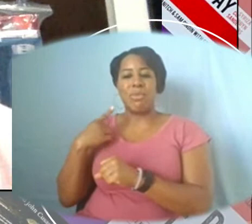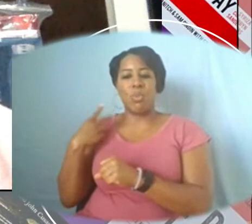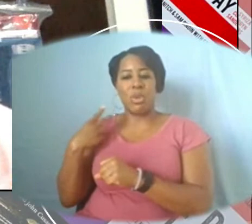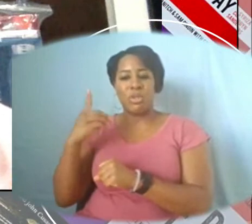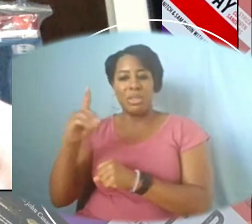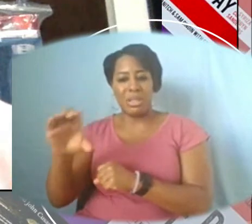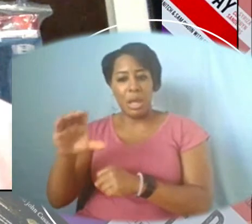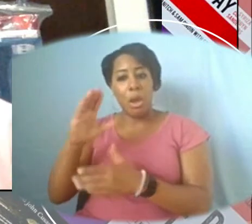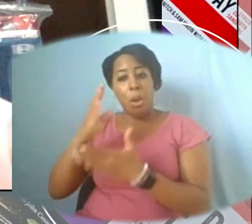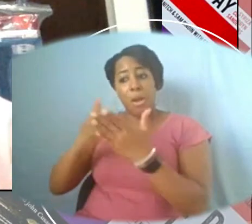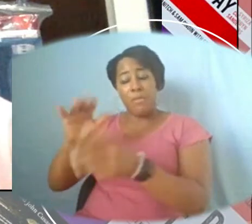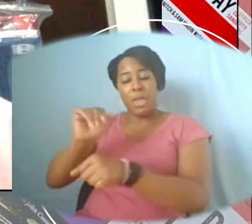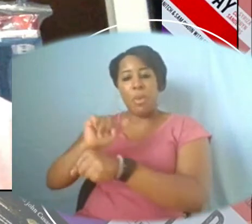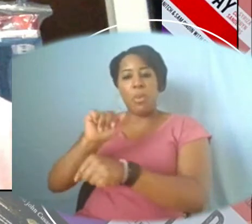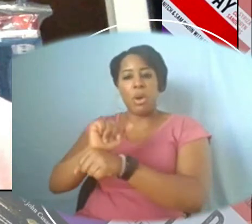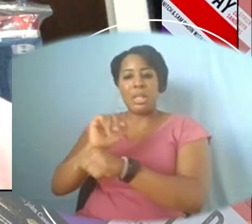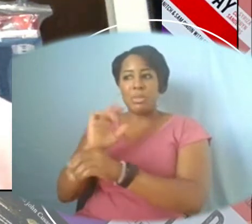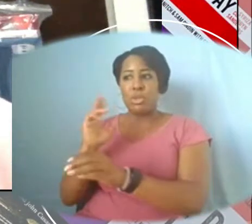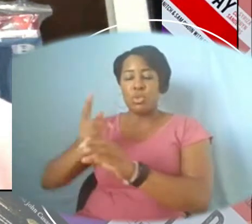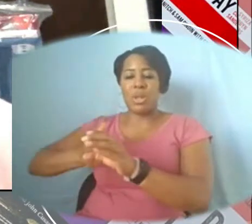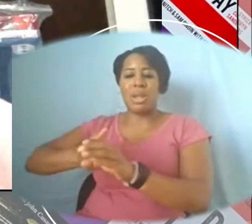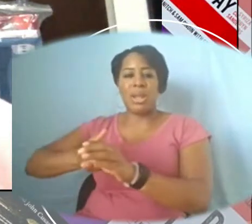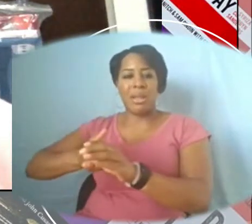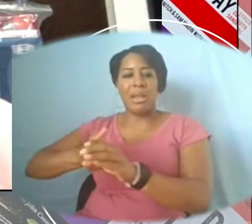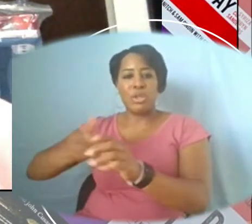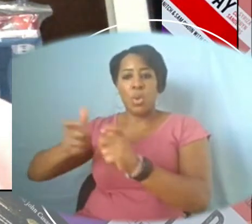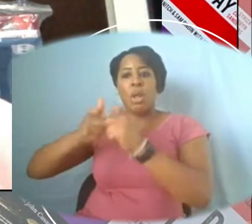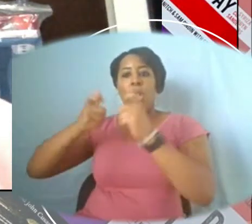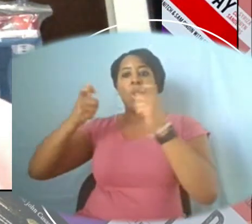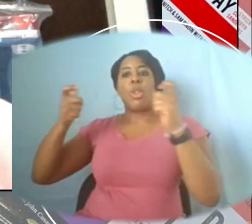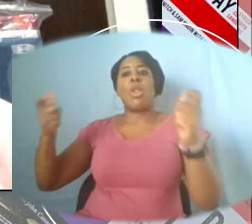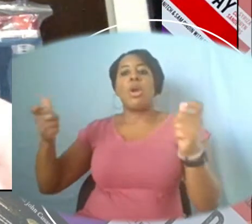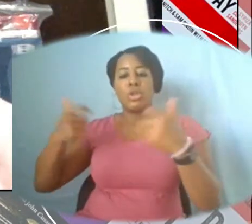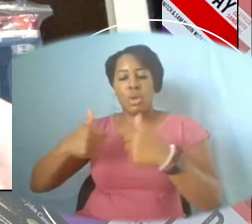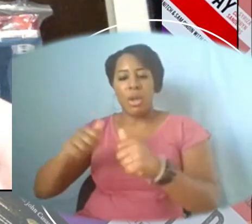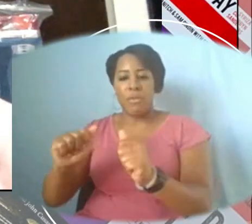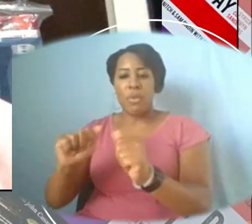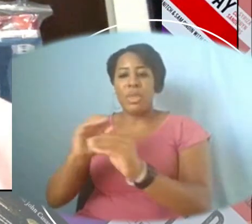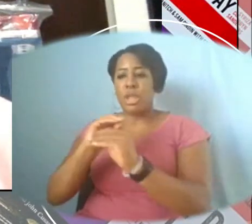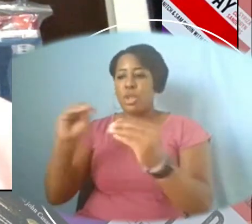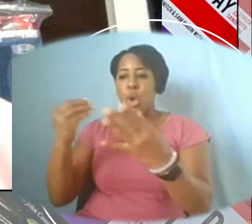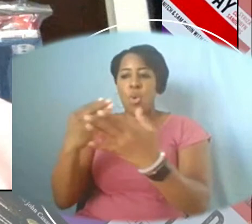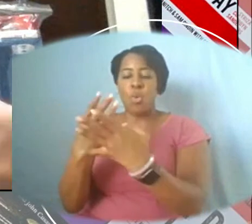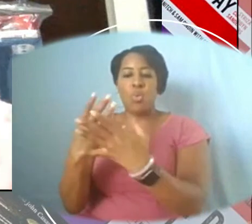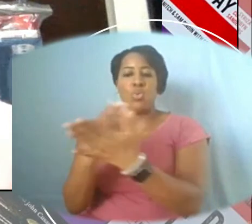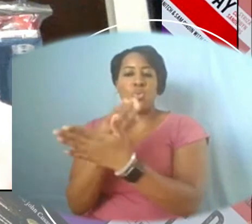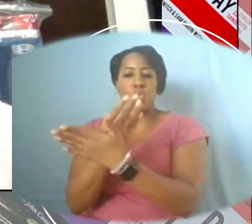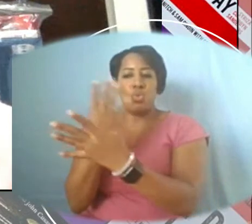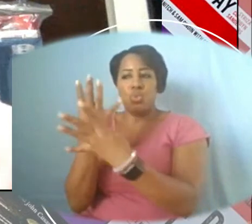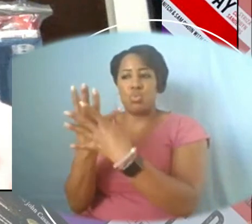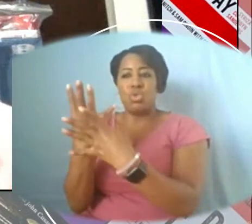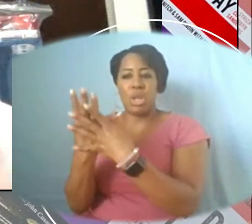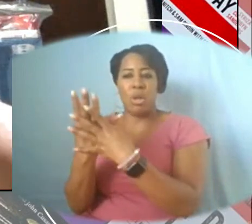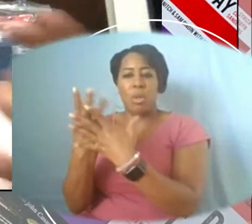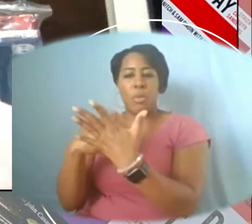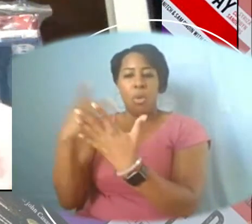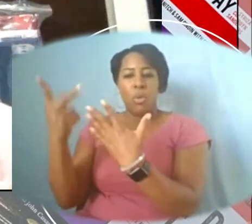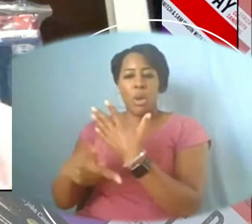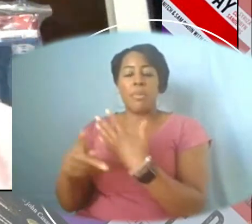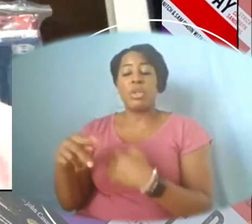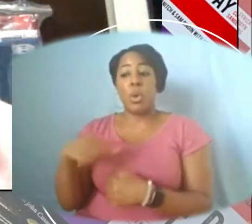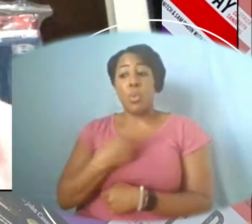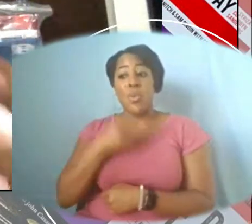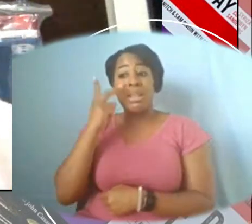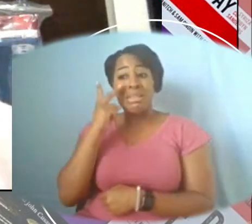been joining in this larger effort with the No New Jails national piece to really think about the ways in which, as we're seeing this fight where we don't need a